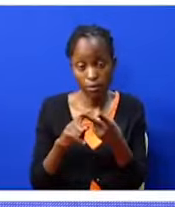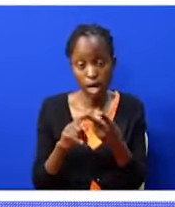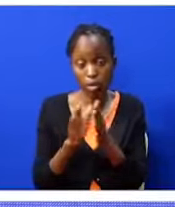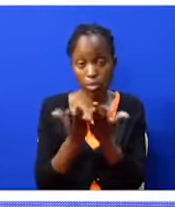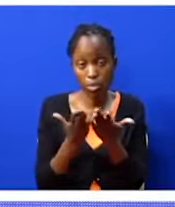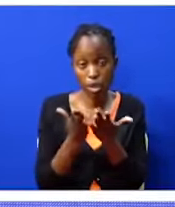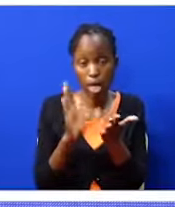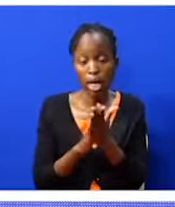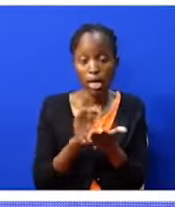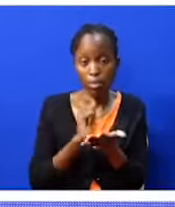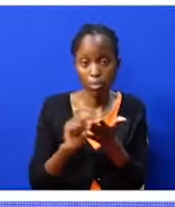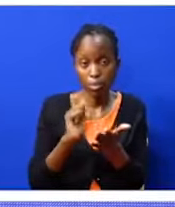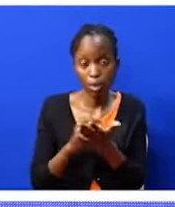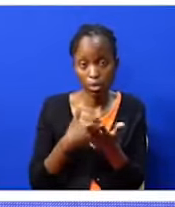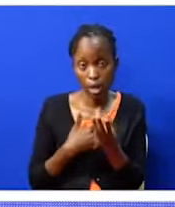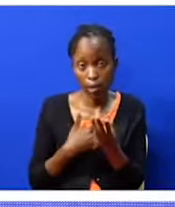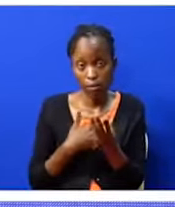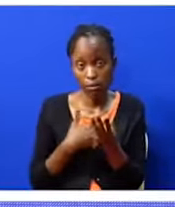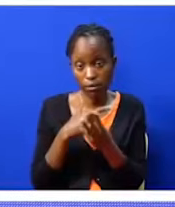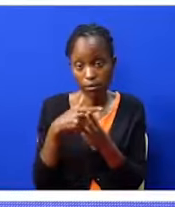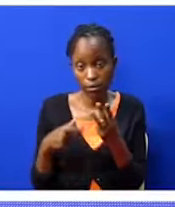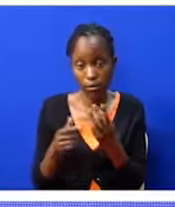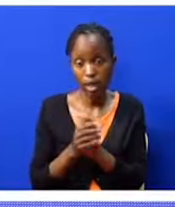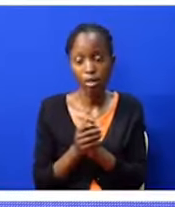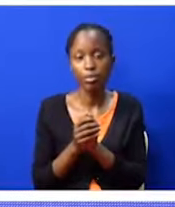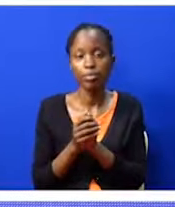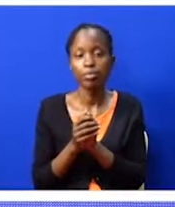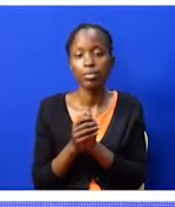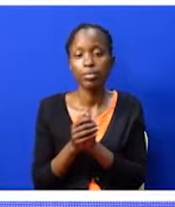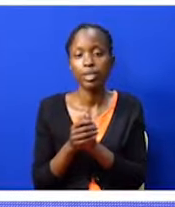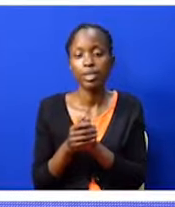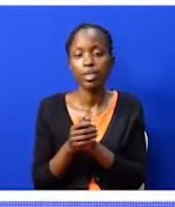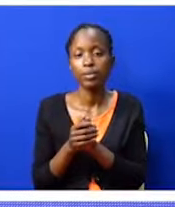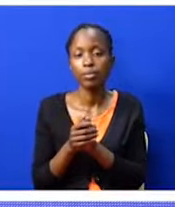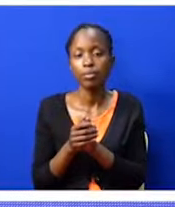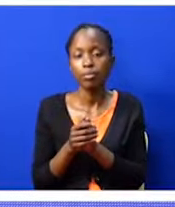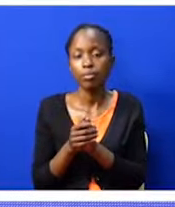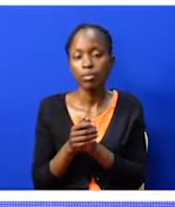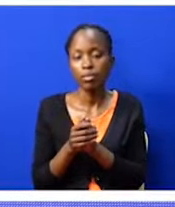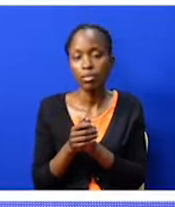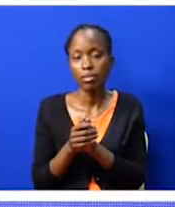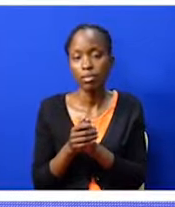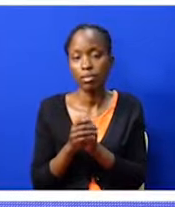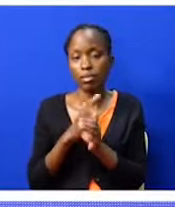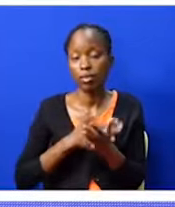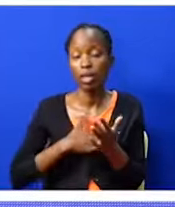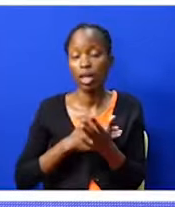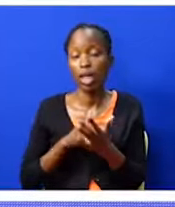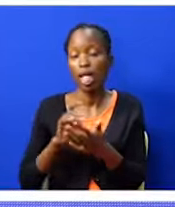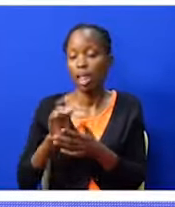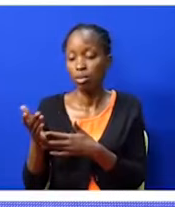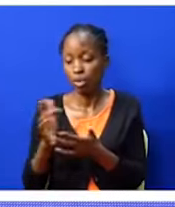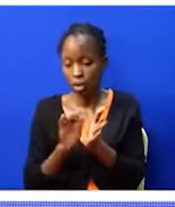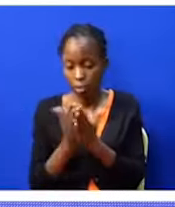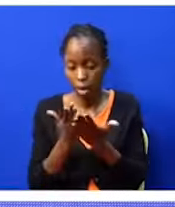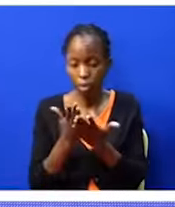notebook and a pen? Yes, you are supposed to use them at least so that you can learn and write